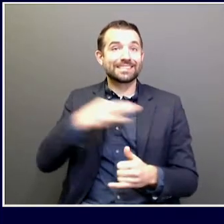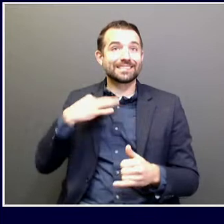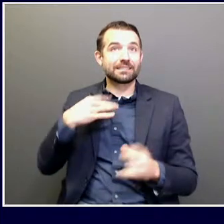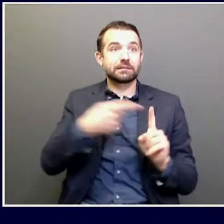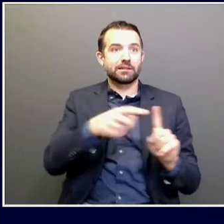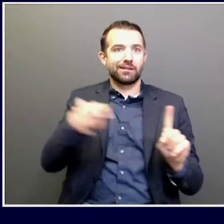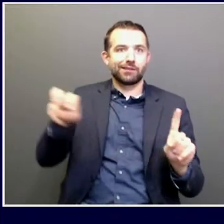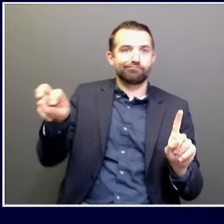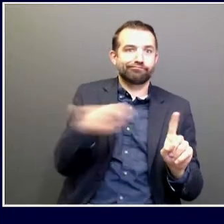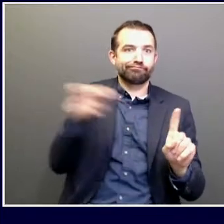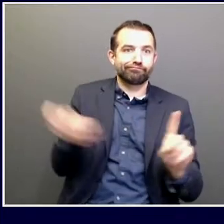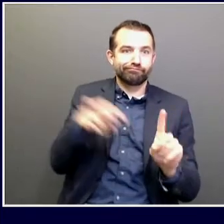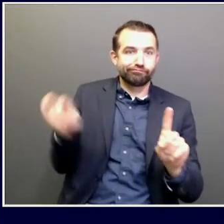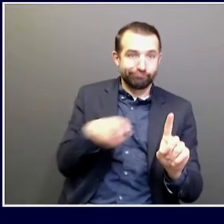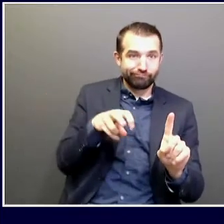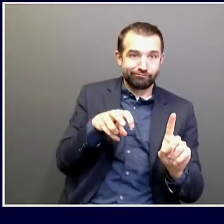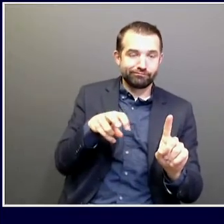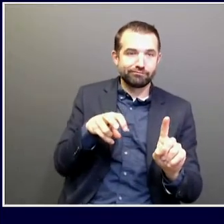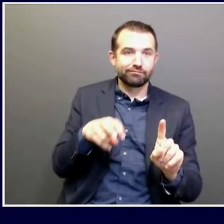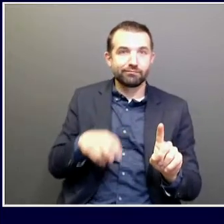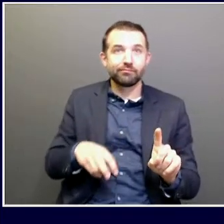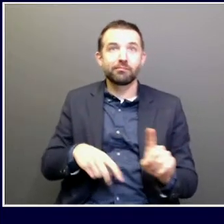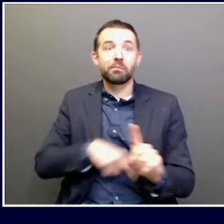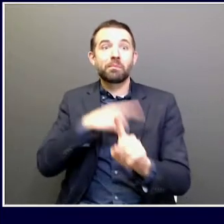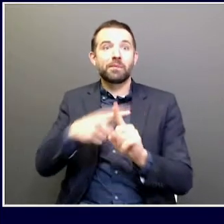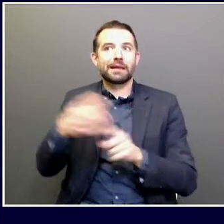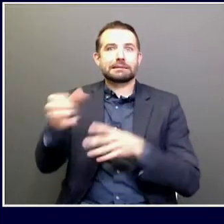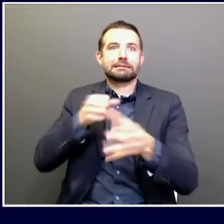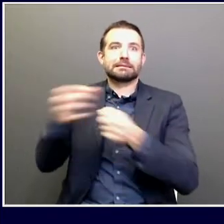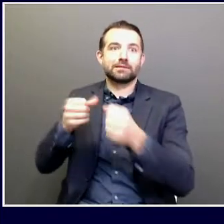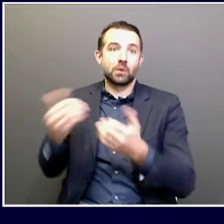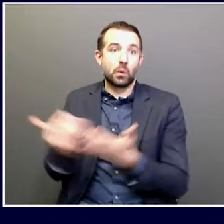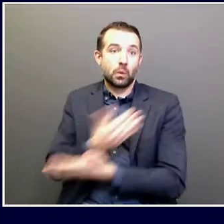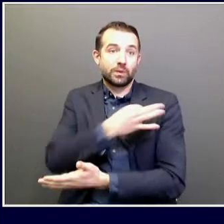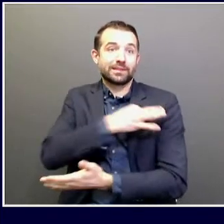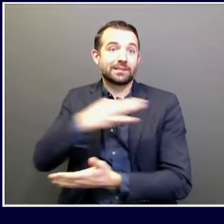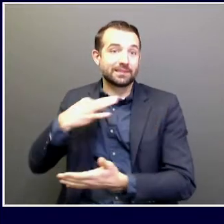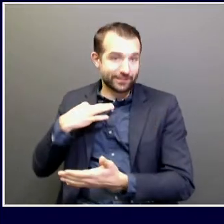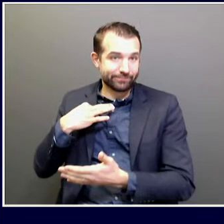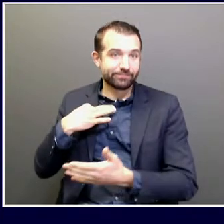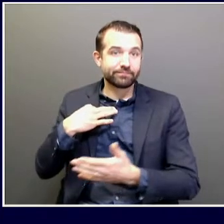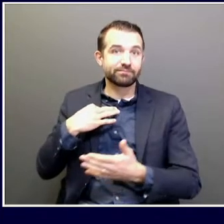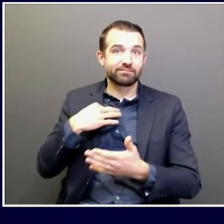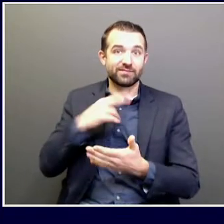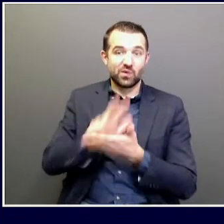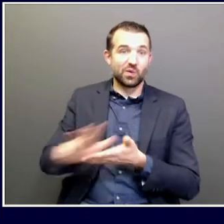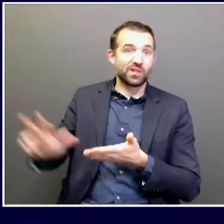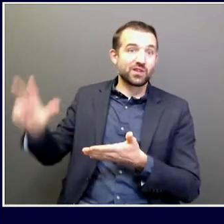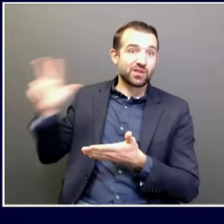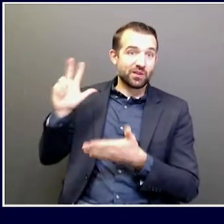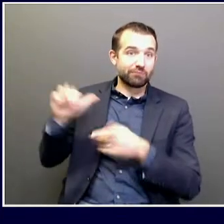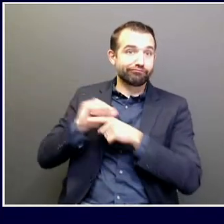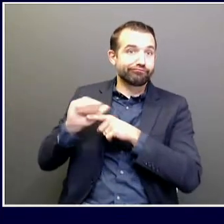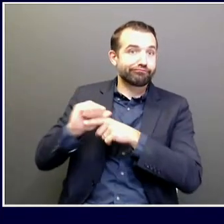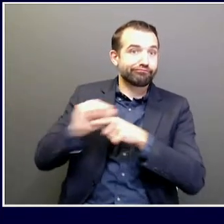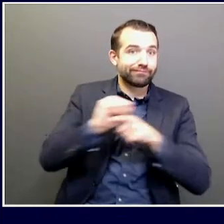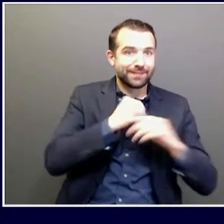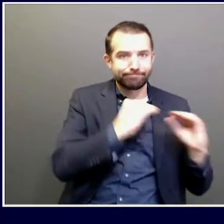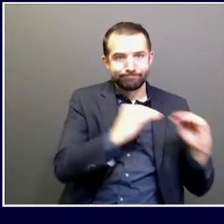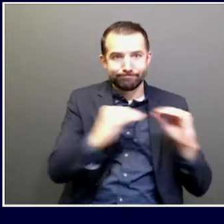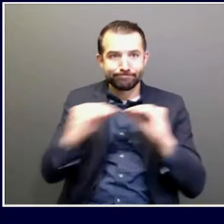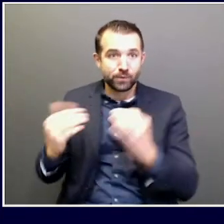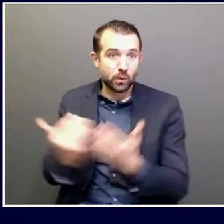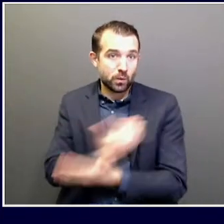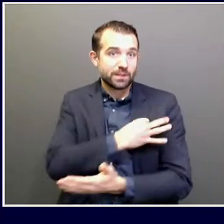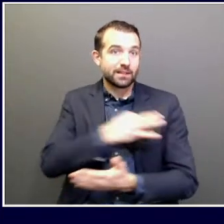well. We trained a new group of staff 3 weeks ago, another this week, and another group next week. But the